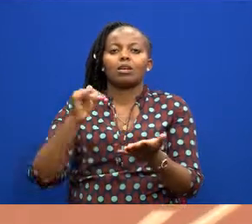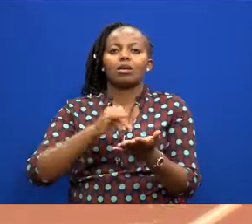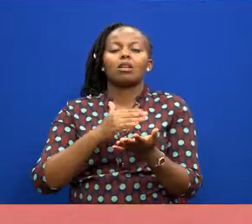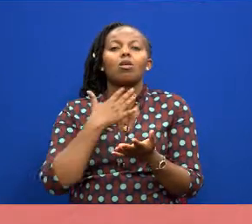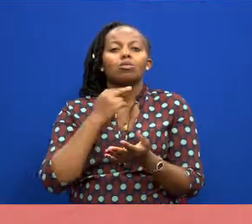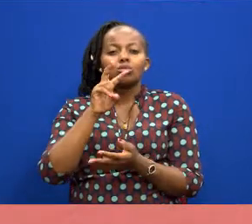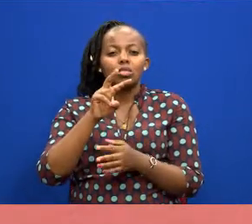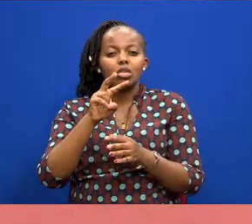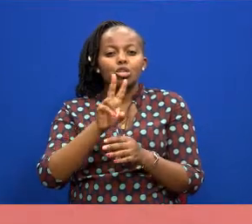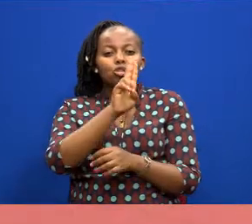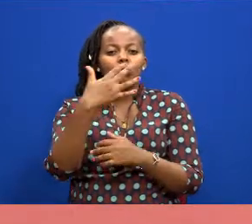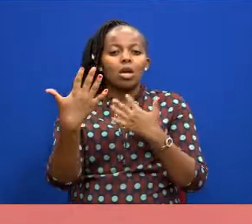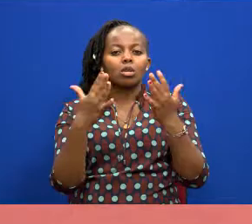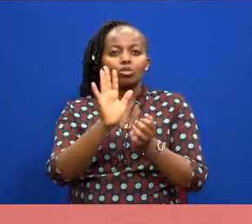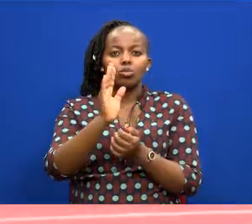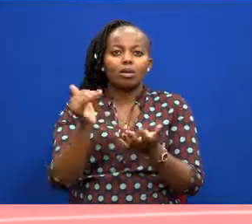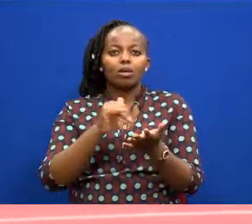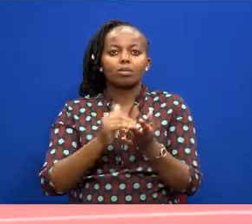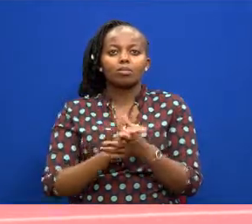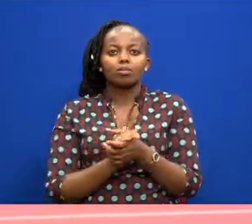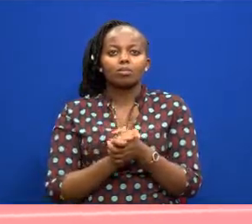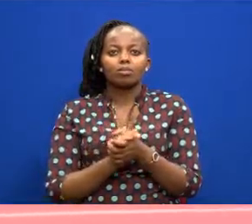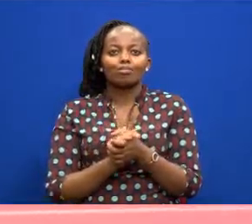One more time, I want to see you guys using your hands. Let's go.